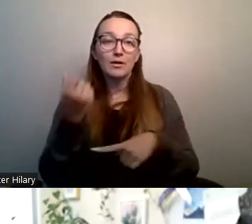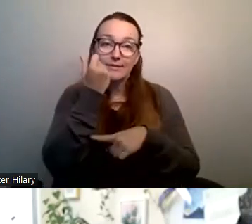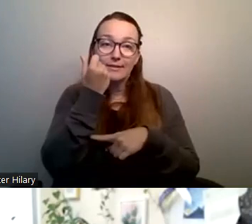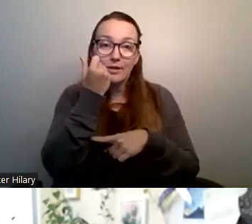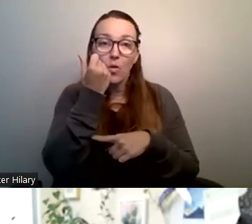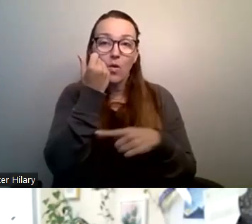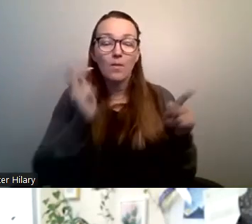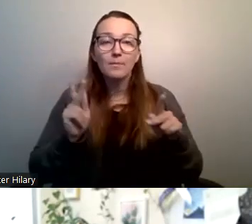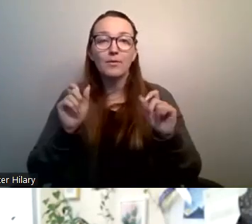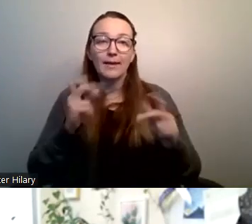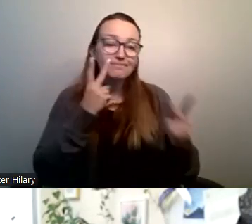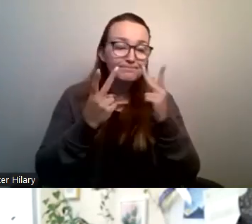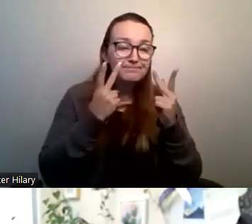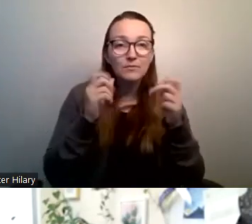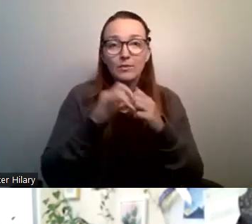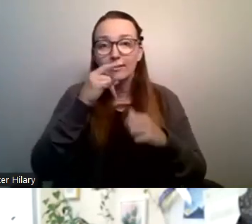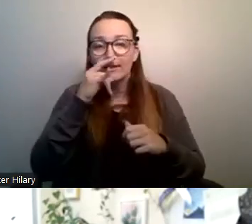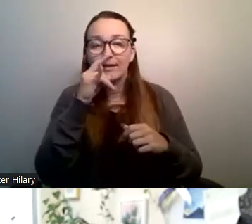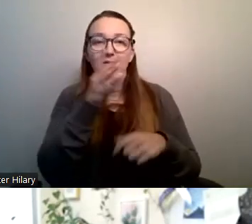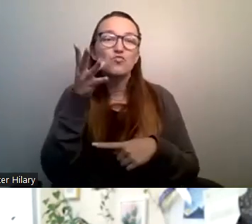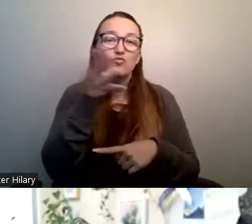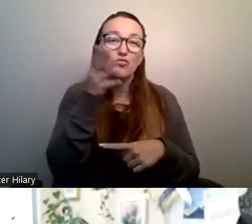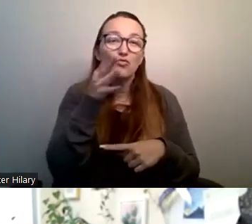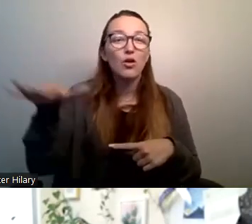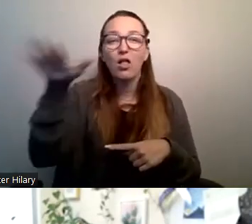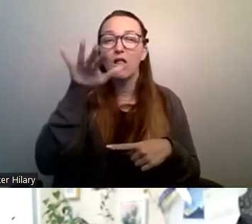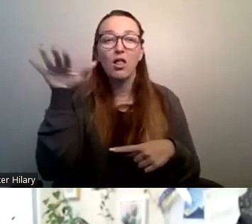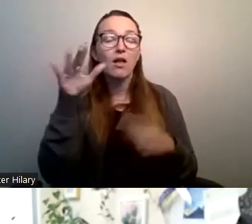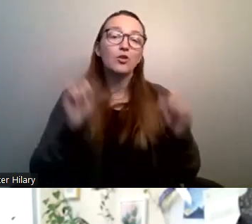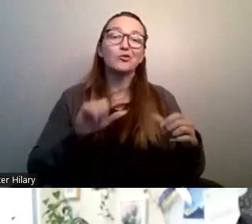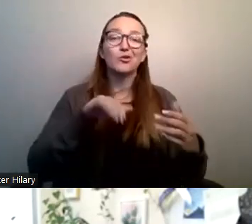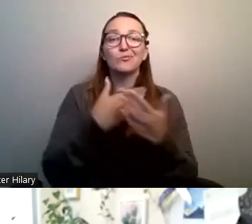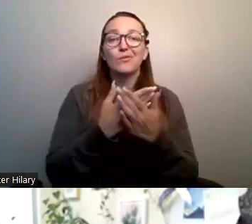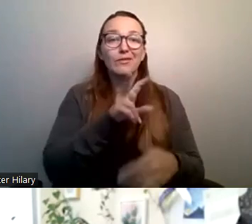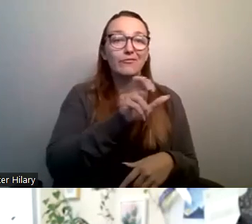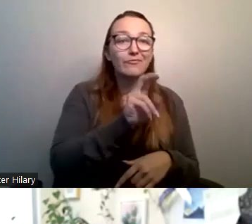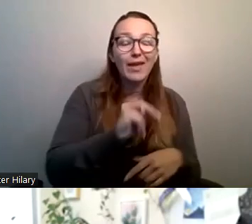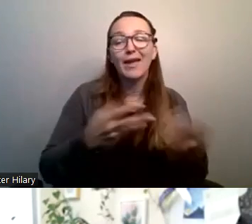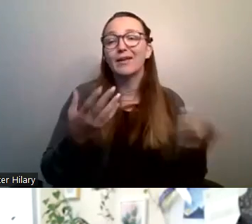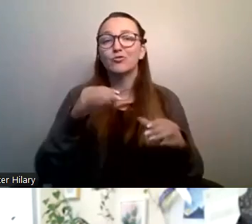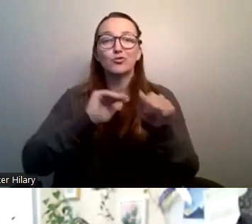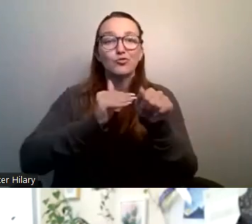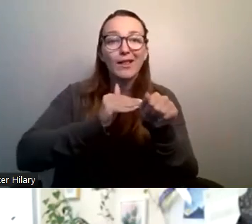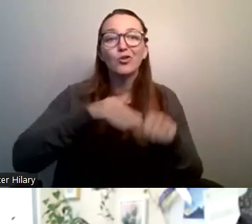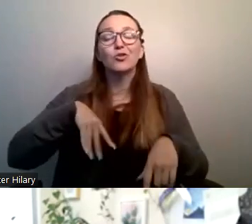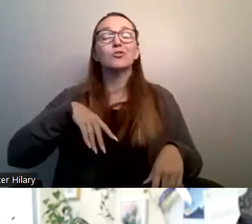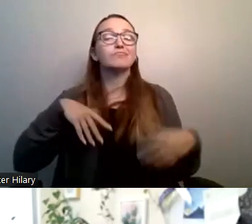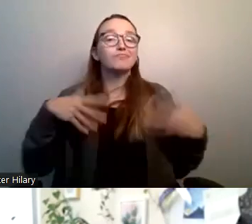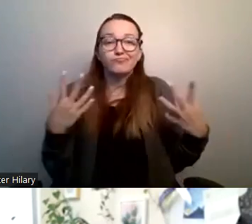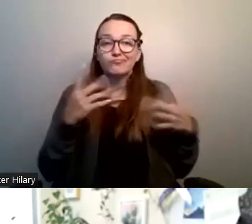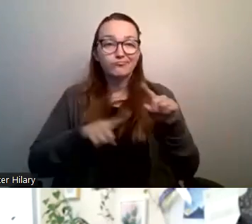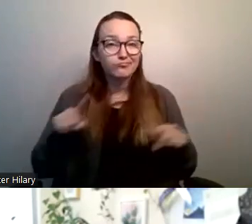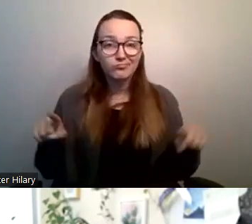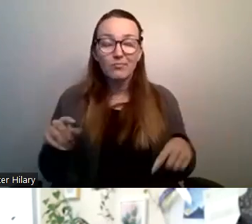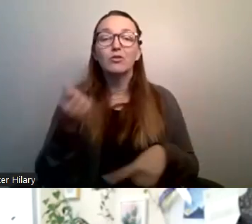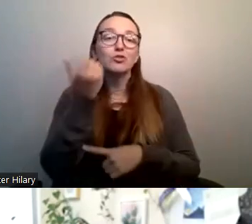see kids for their dental needs in rural areas. That could come in a van, it could come in a trailer. There are dental programs